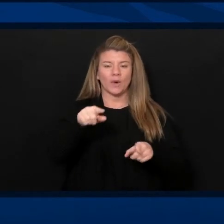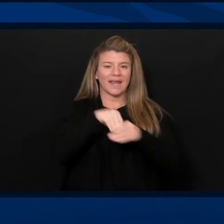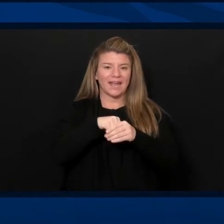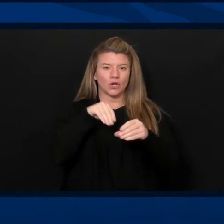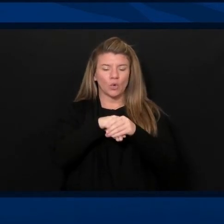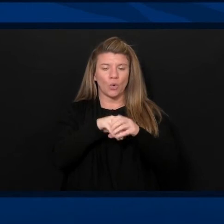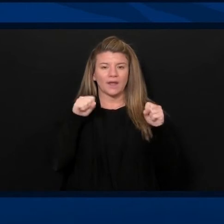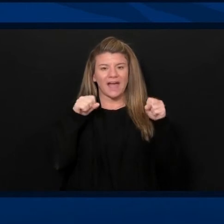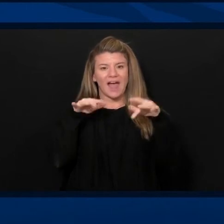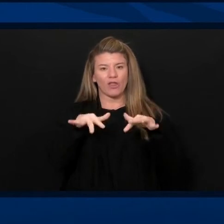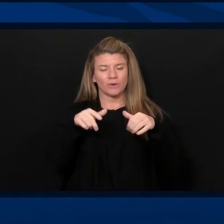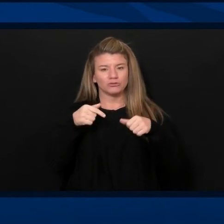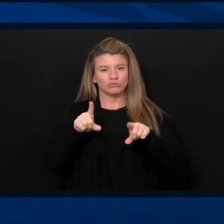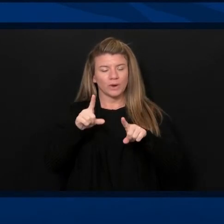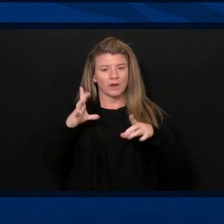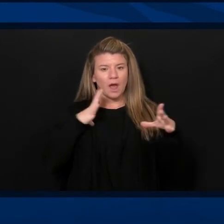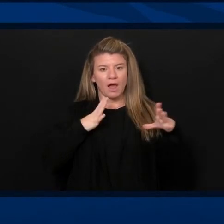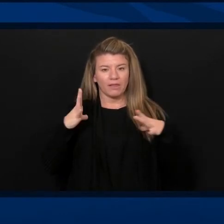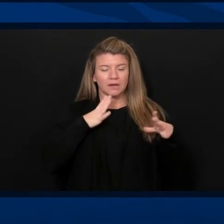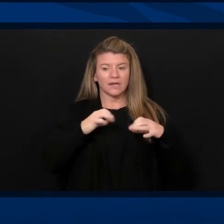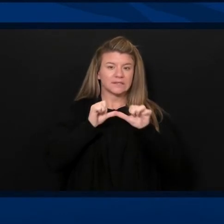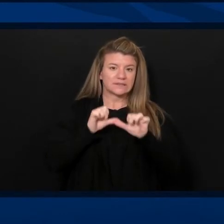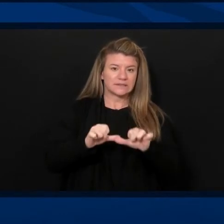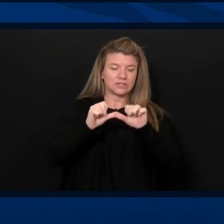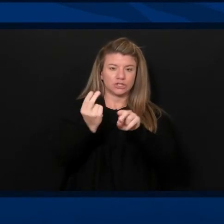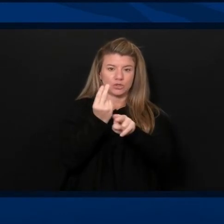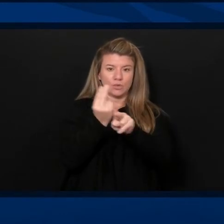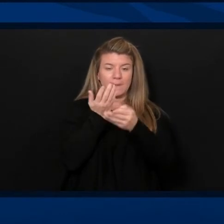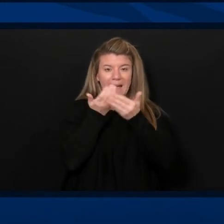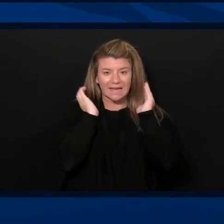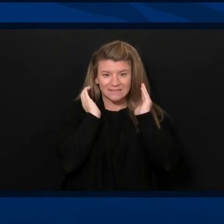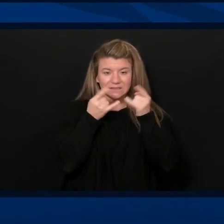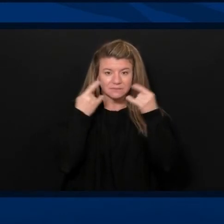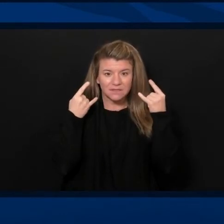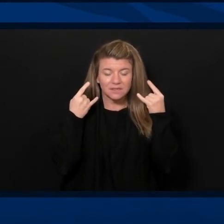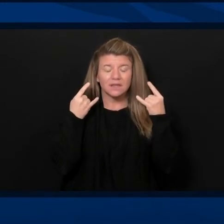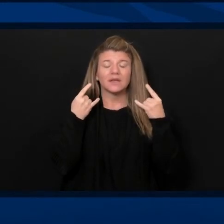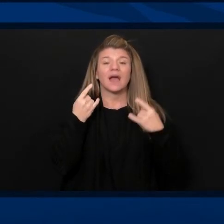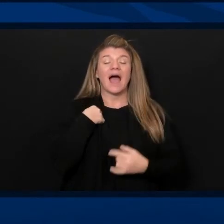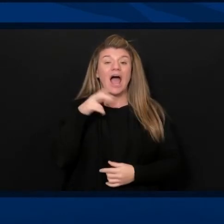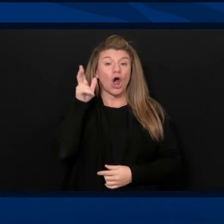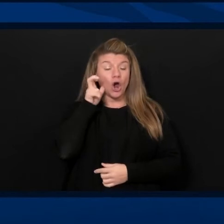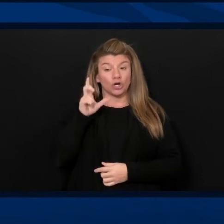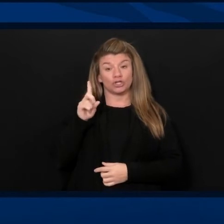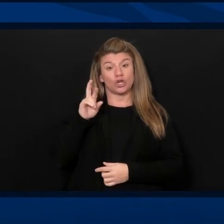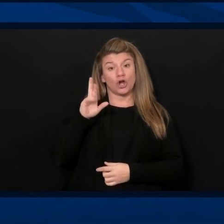around the holidays, to continue to wear a mask. I